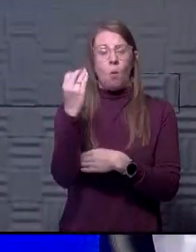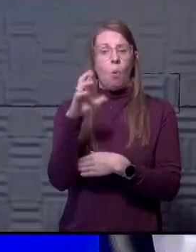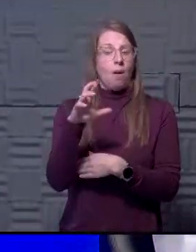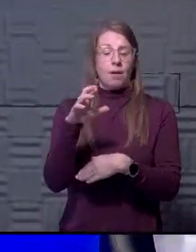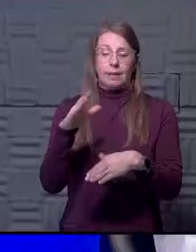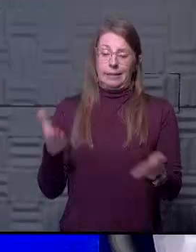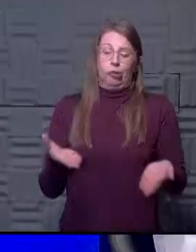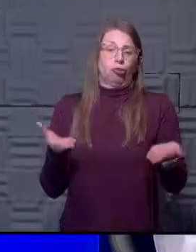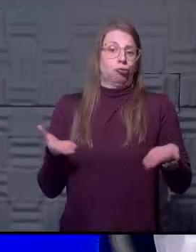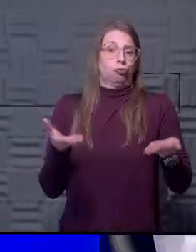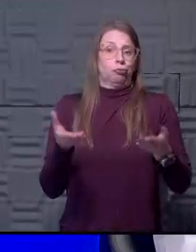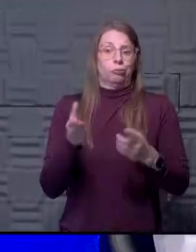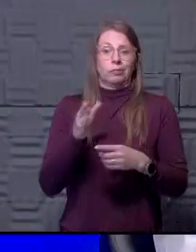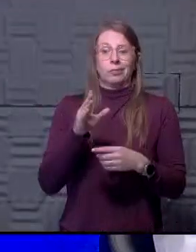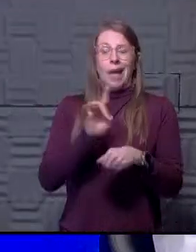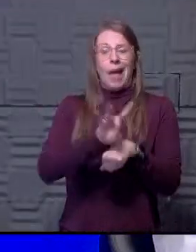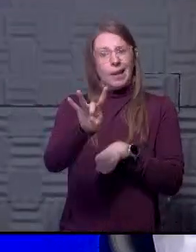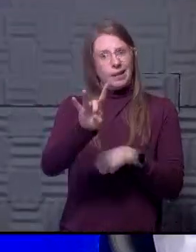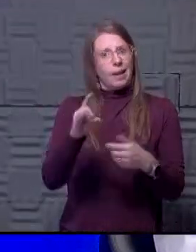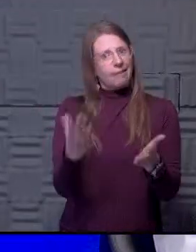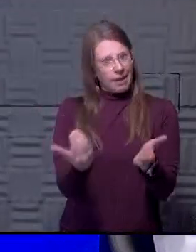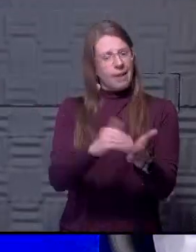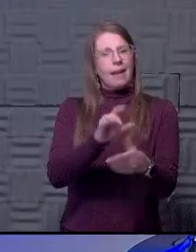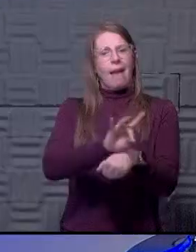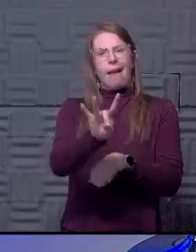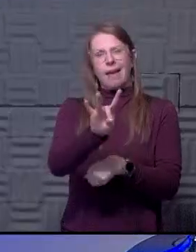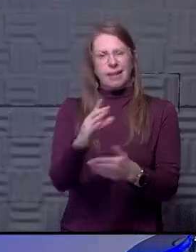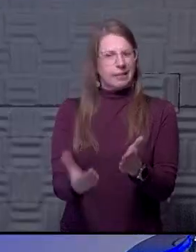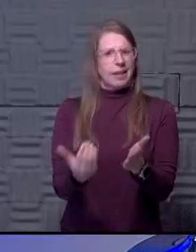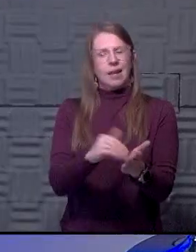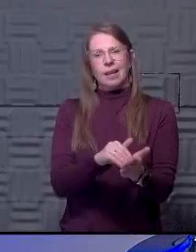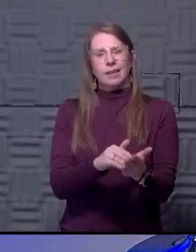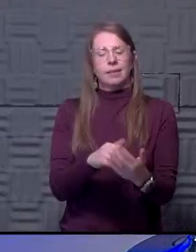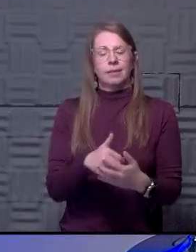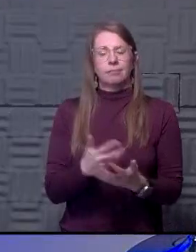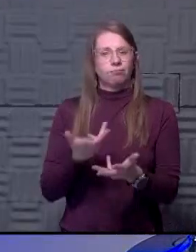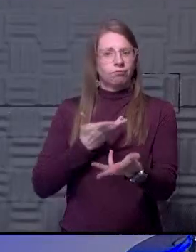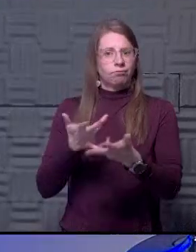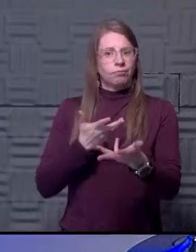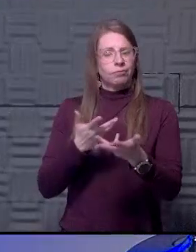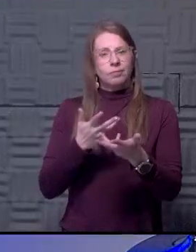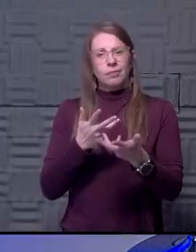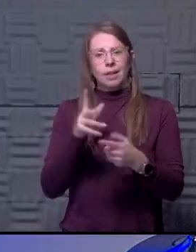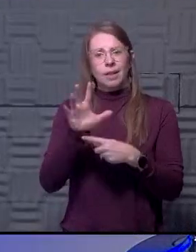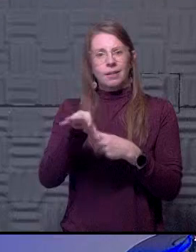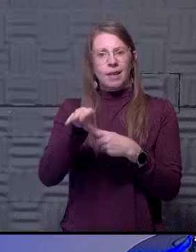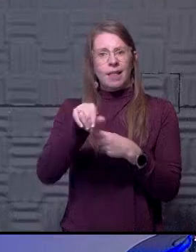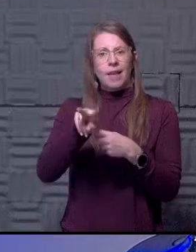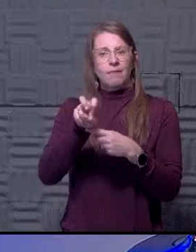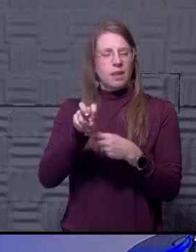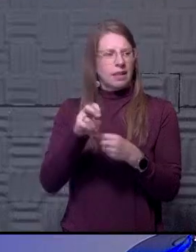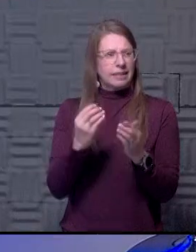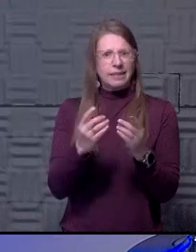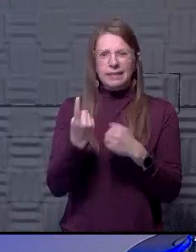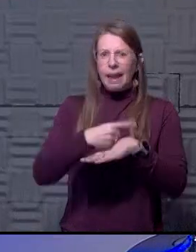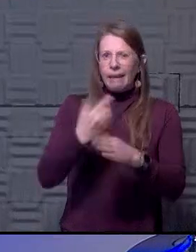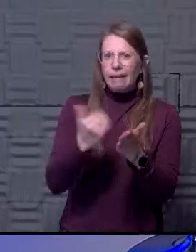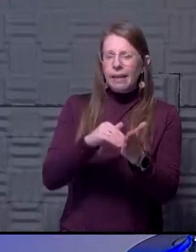at Why 8. don't we do it right here? Do it at 8. Talk Okay. to him and see Sure. how that's going and how he's Sounds feeling. good. Get your What second day is shot. that again?